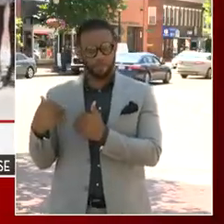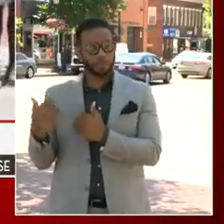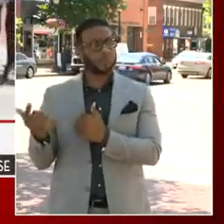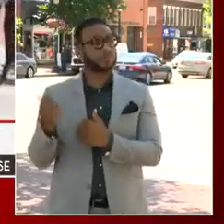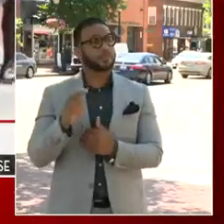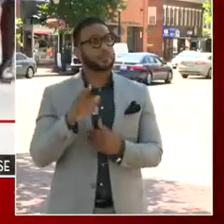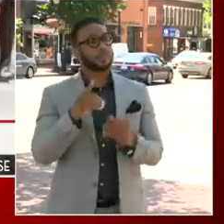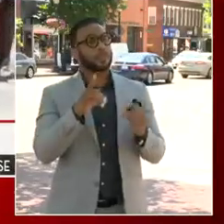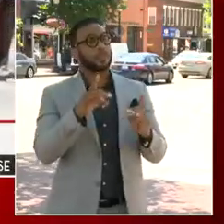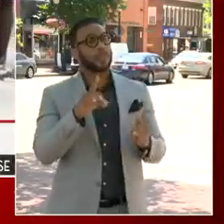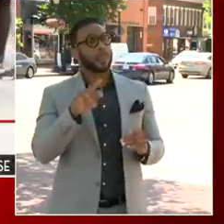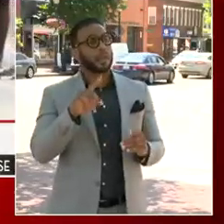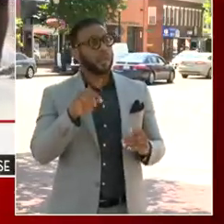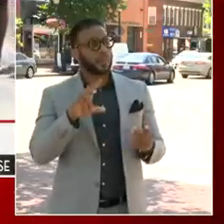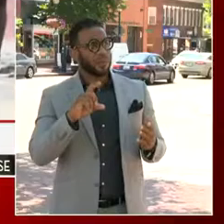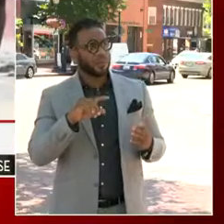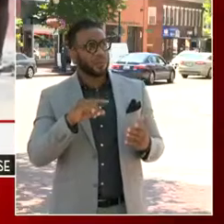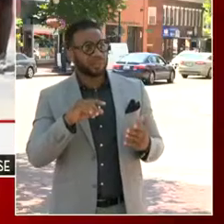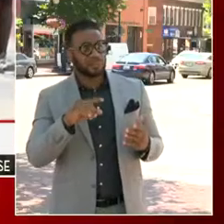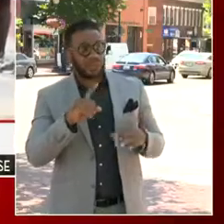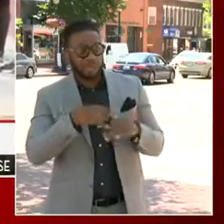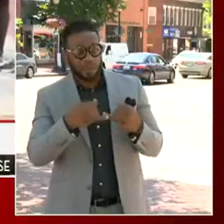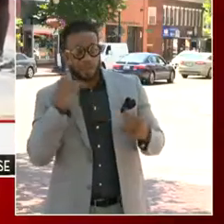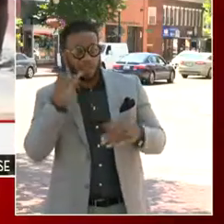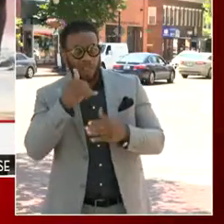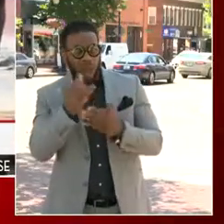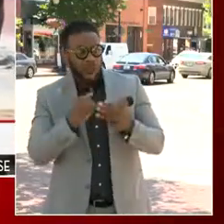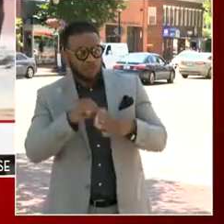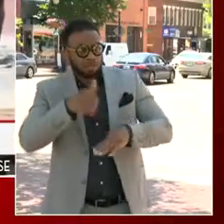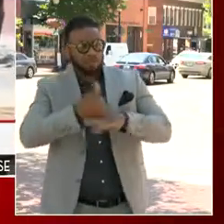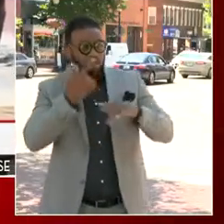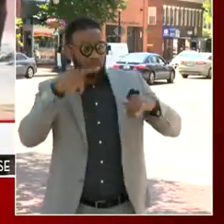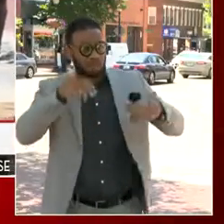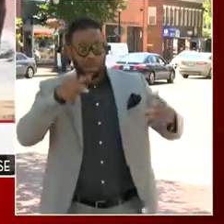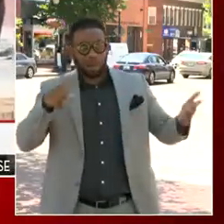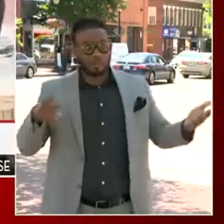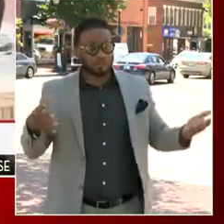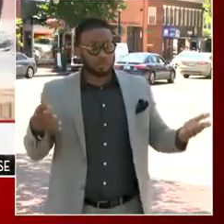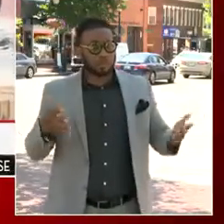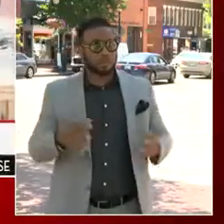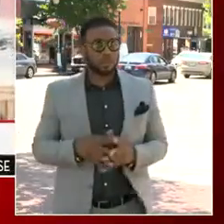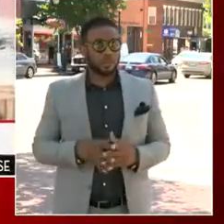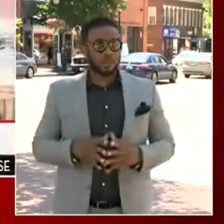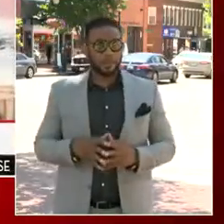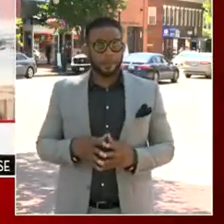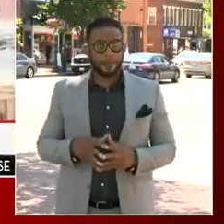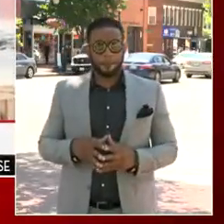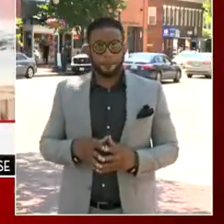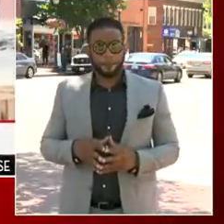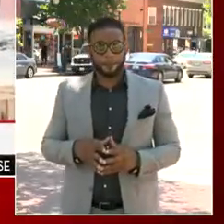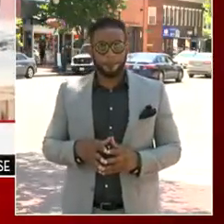expect to see the art installed? Do we have a timeline on the art installation on the plaza? Art installation?